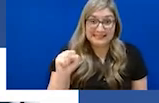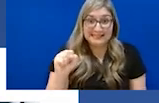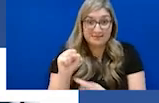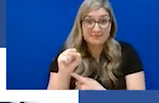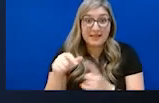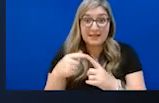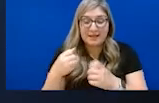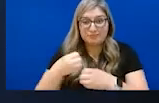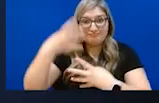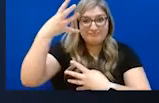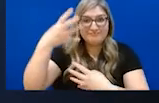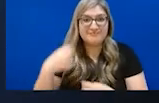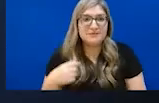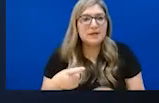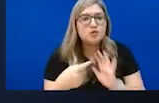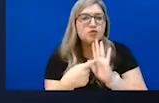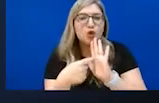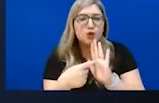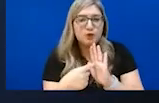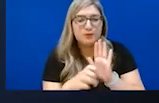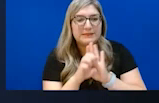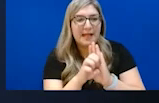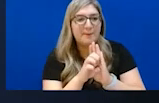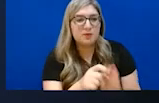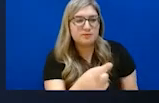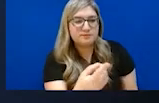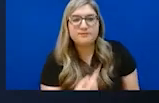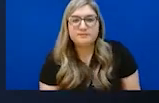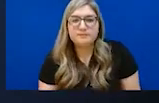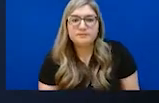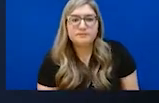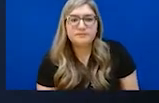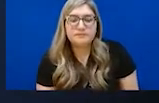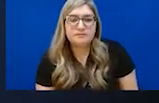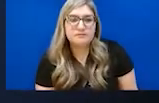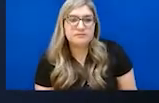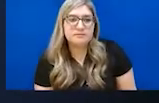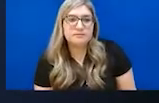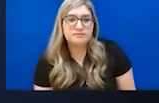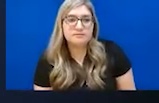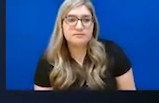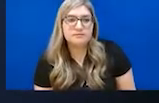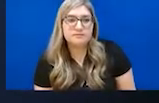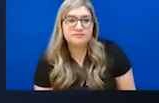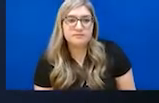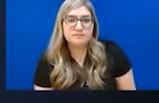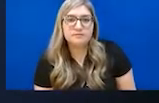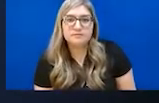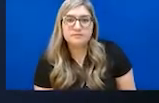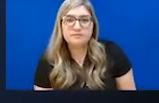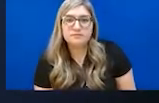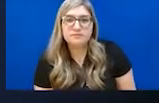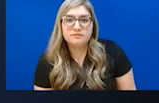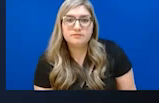I'm going to show you an example of that right here. So going to search for the